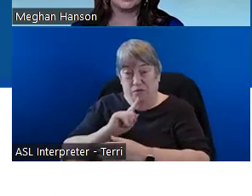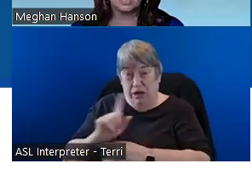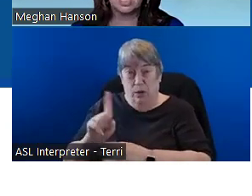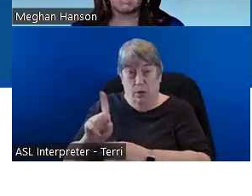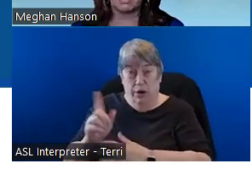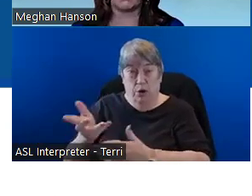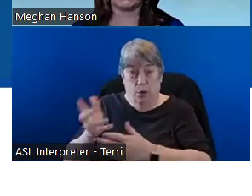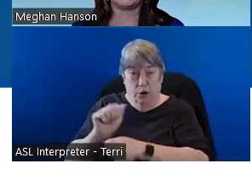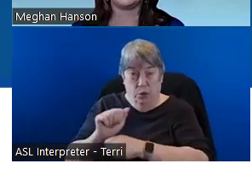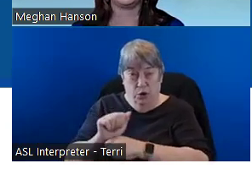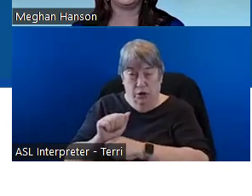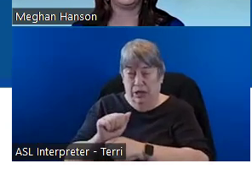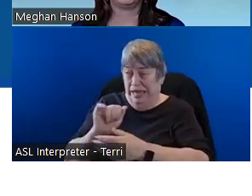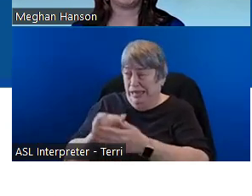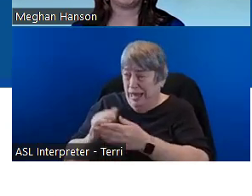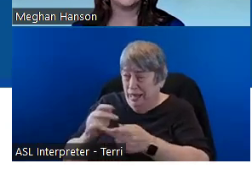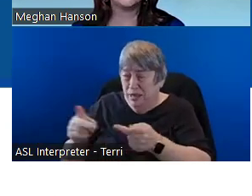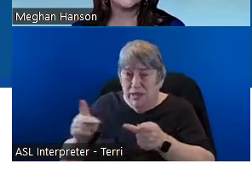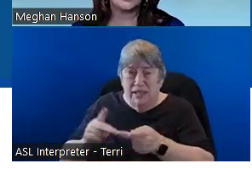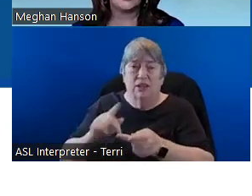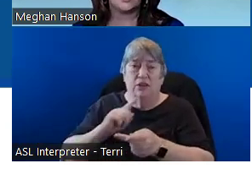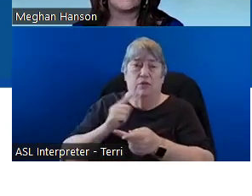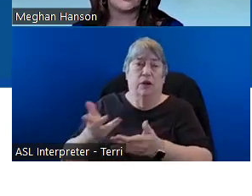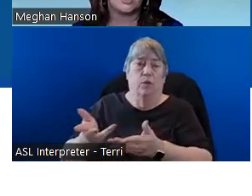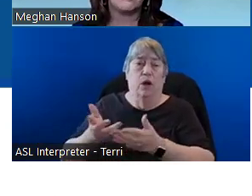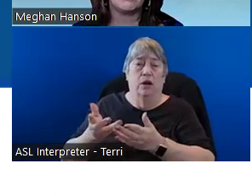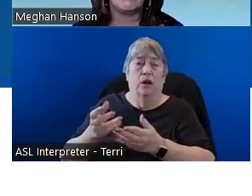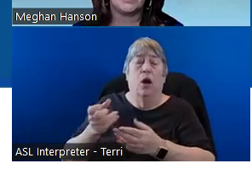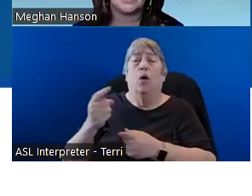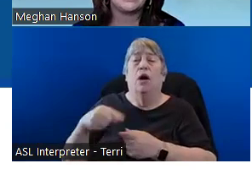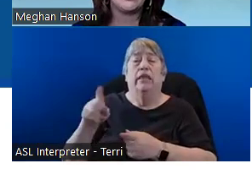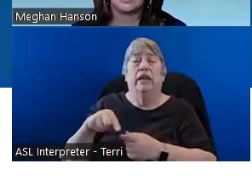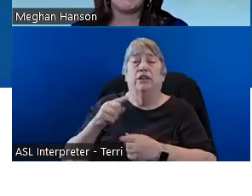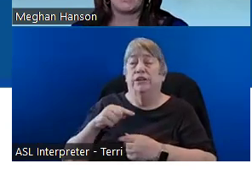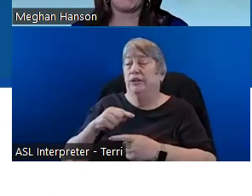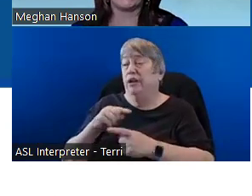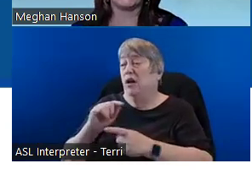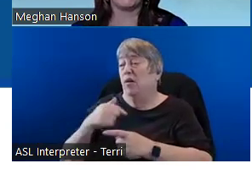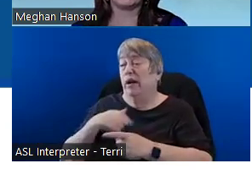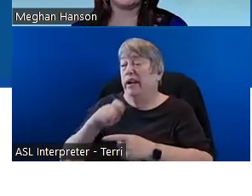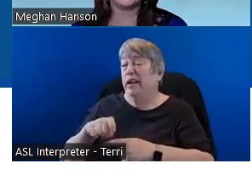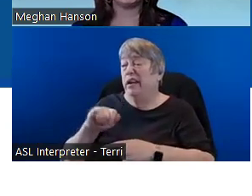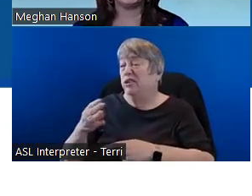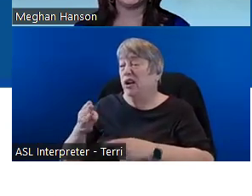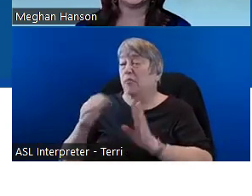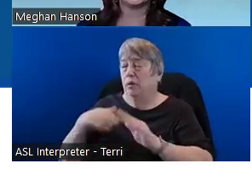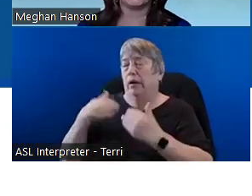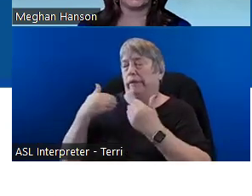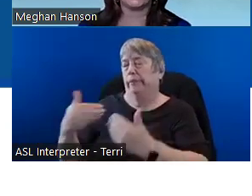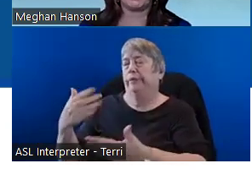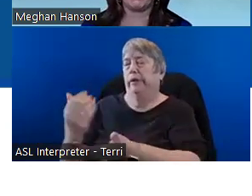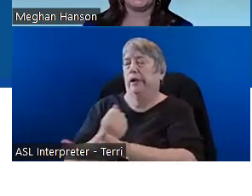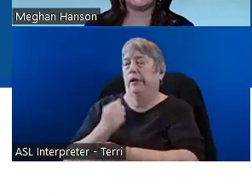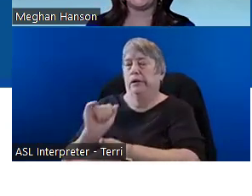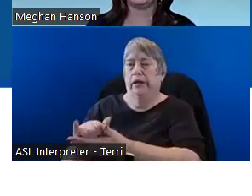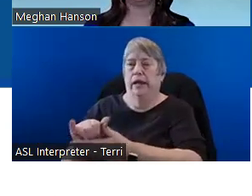in the positions that they really want to be in? Or are they just kind of going after jobs because they need a job to pay their bills? We want them not to be working just to